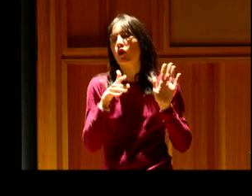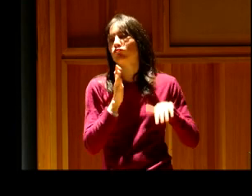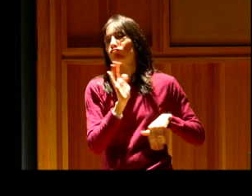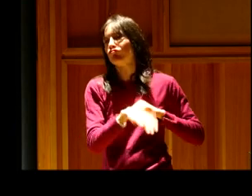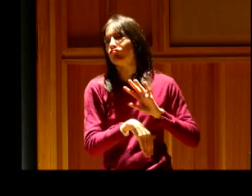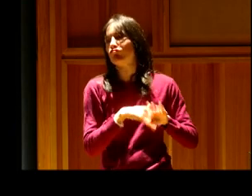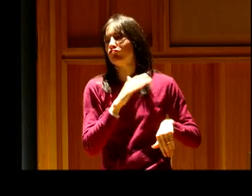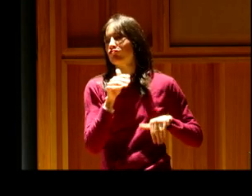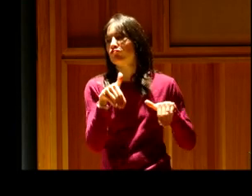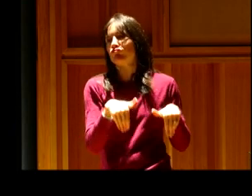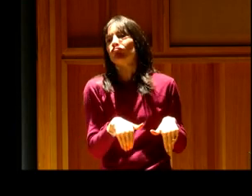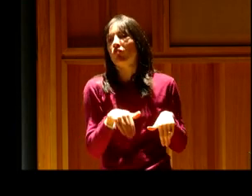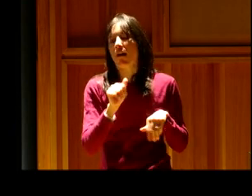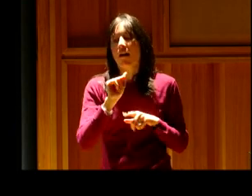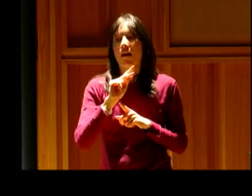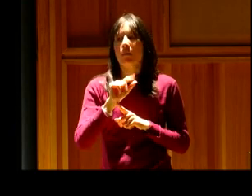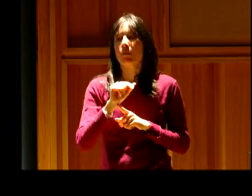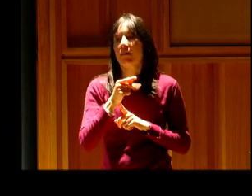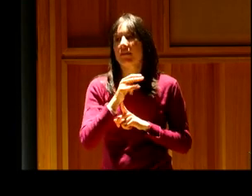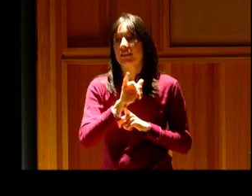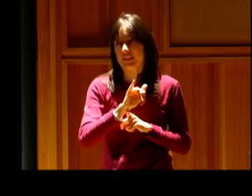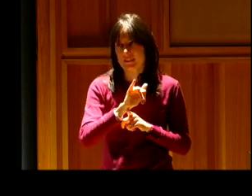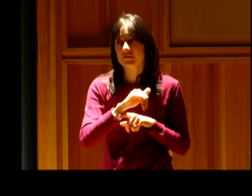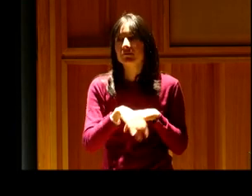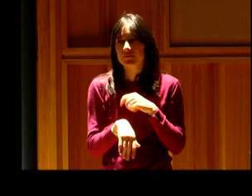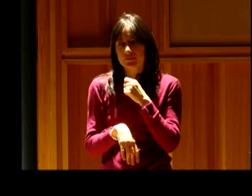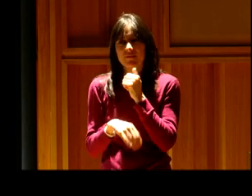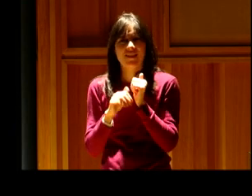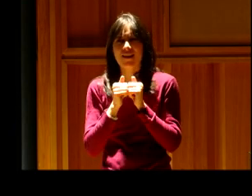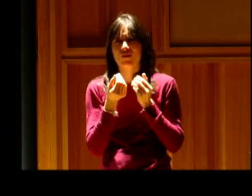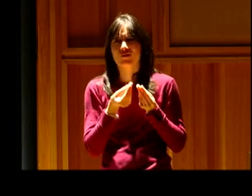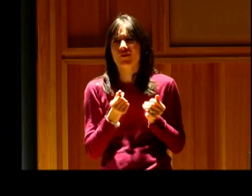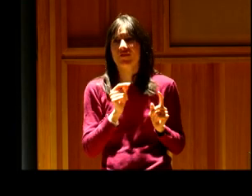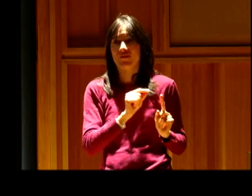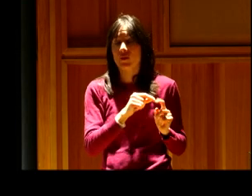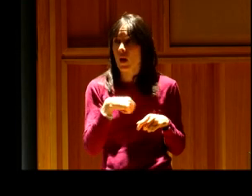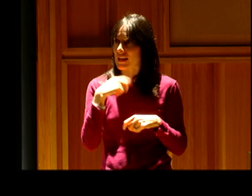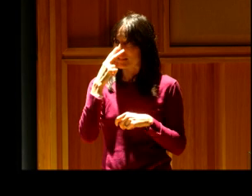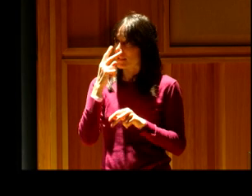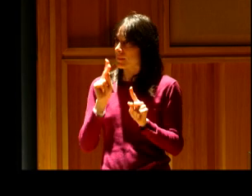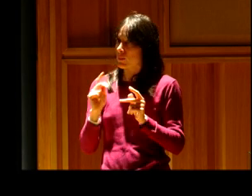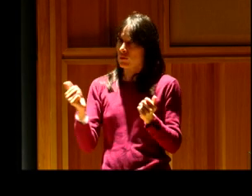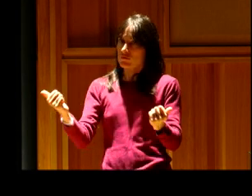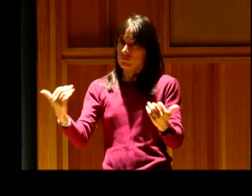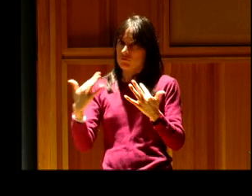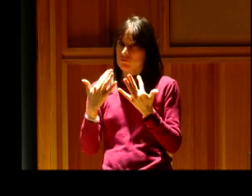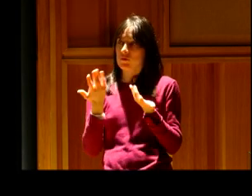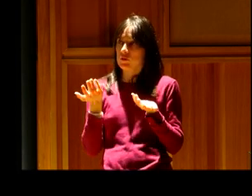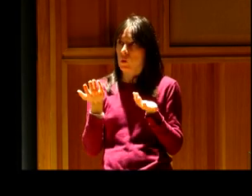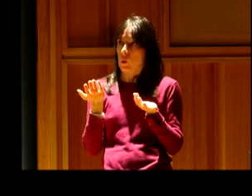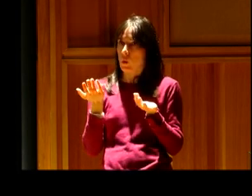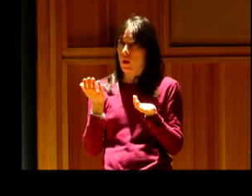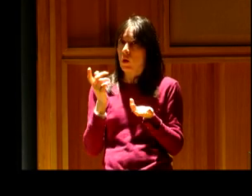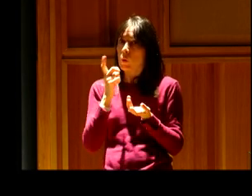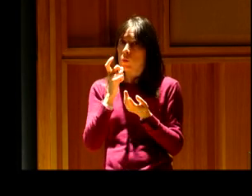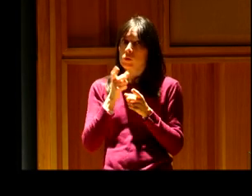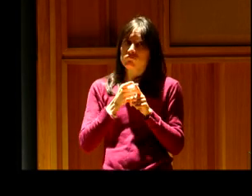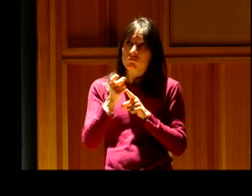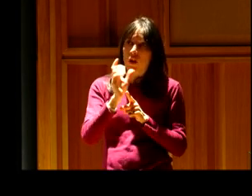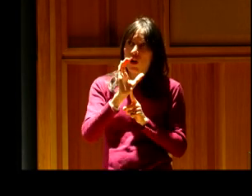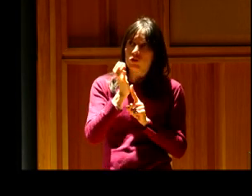So I can see just from this gathering that the historic and cultural community is not